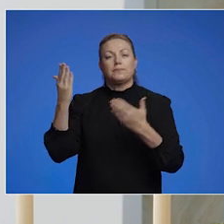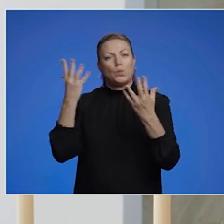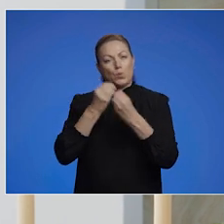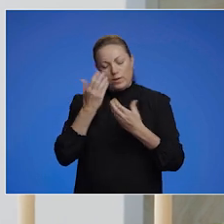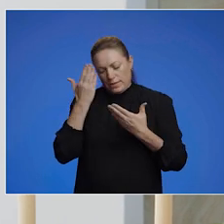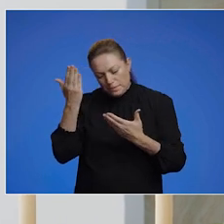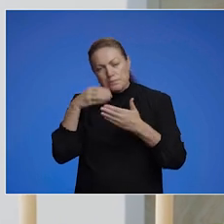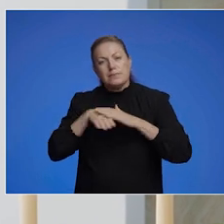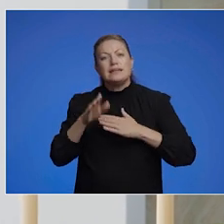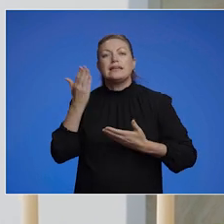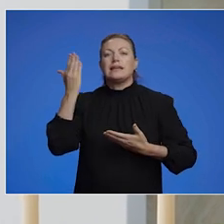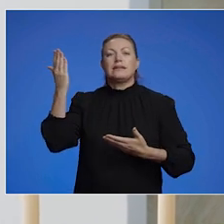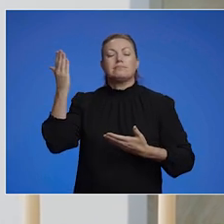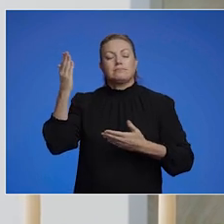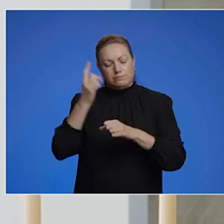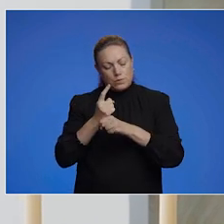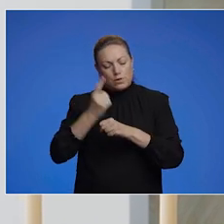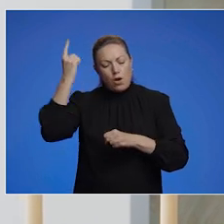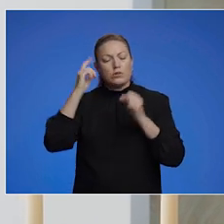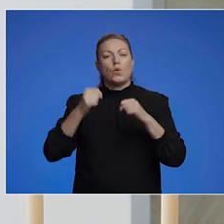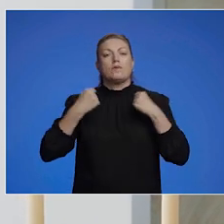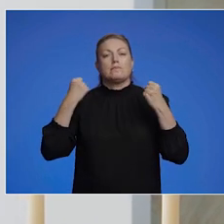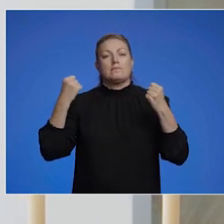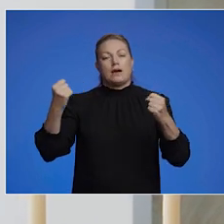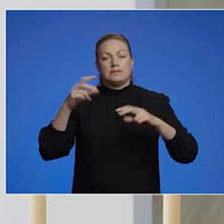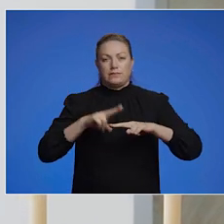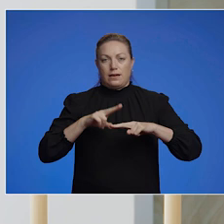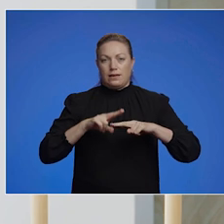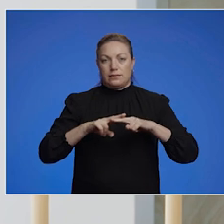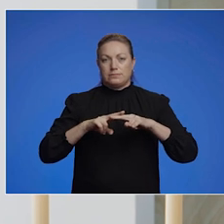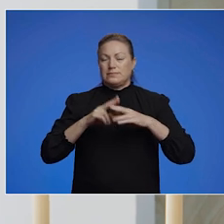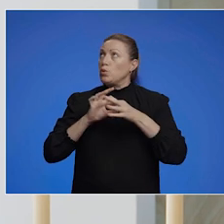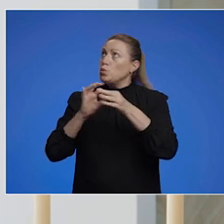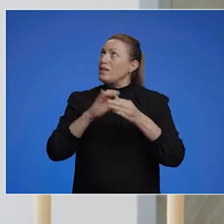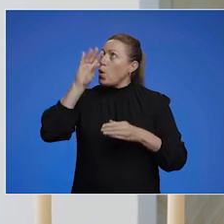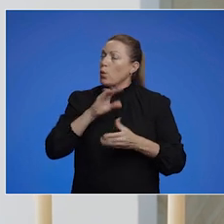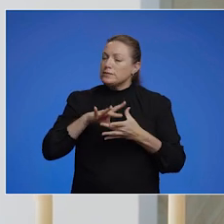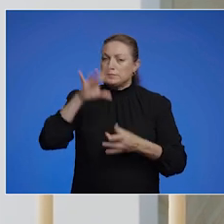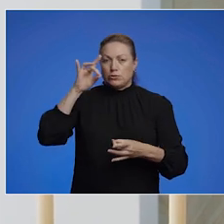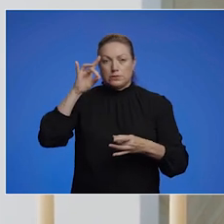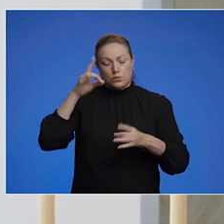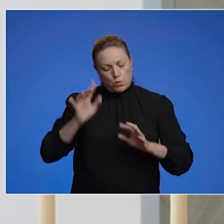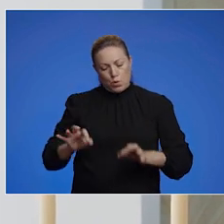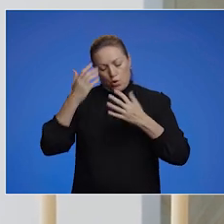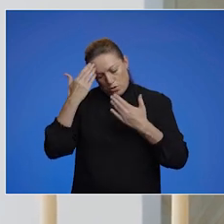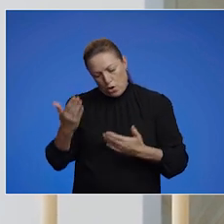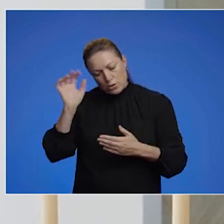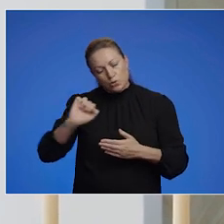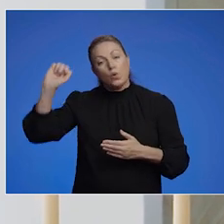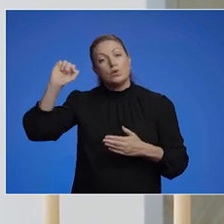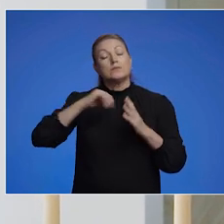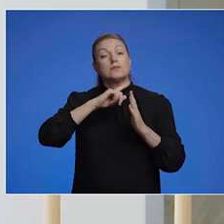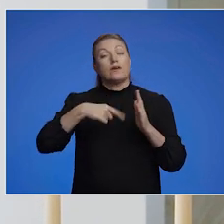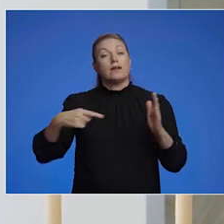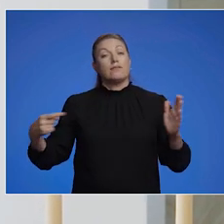Through him and with him and in him, O God, Almighty Father, in the unity of the Holy Spirit, all glory and honour